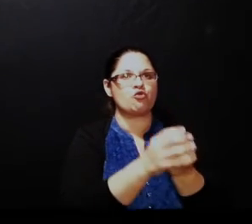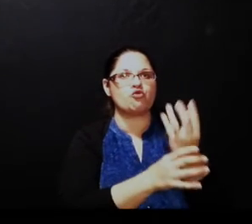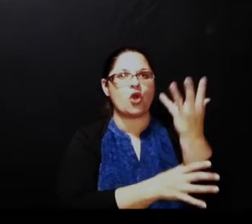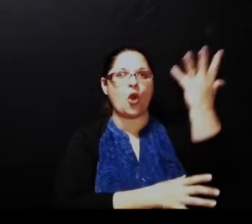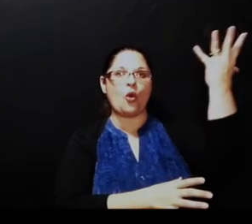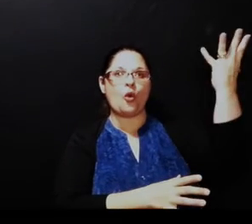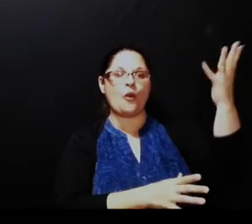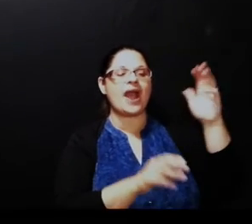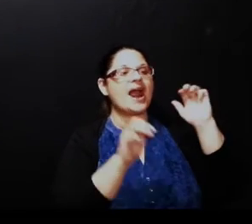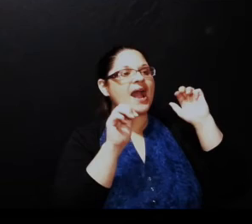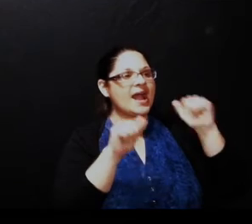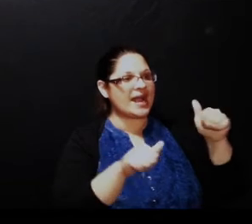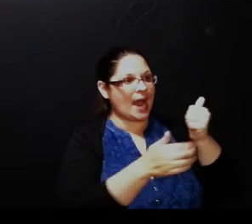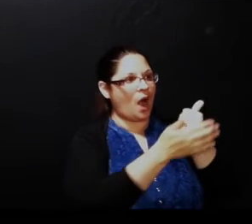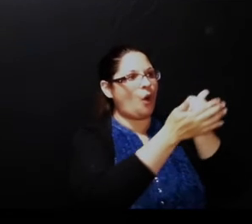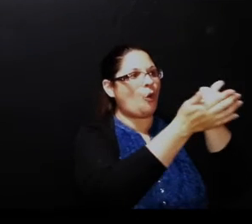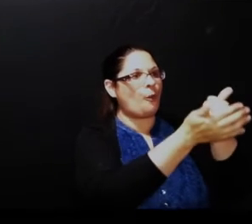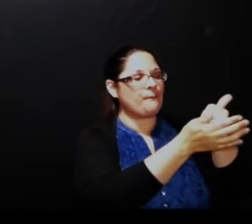Life is not just about me.